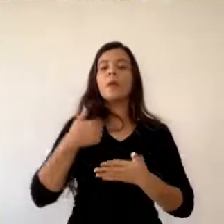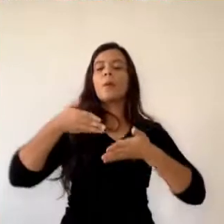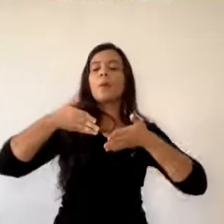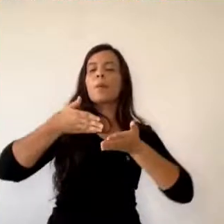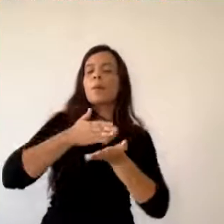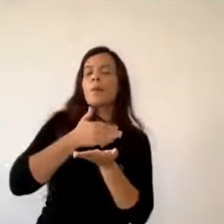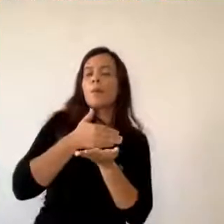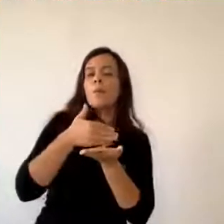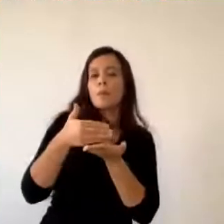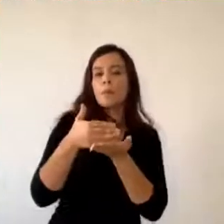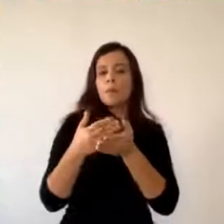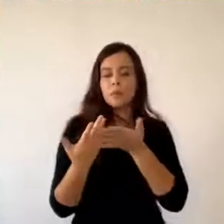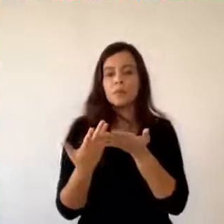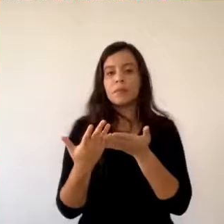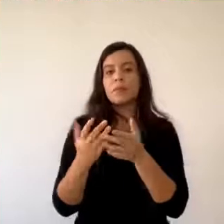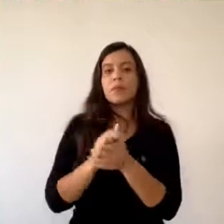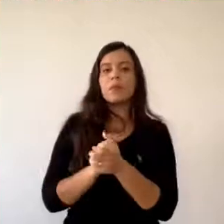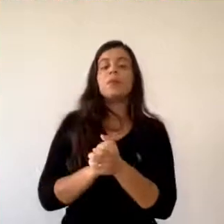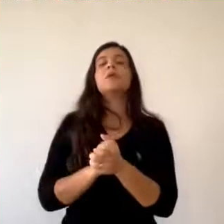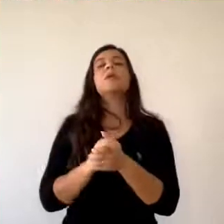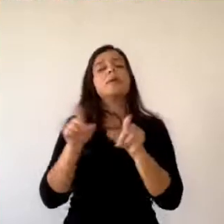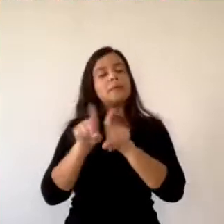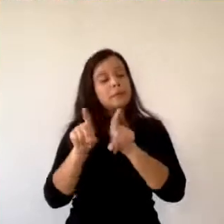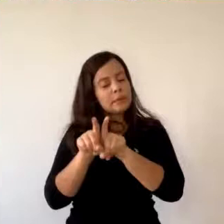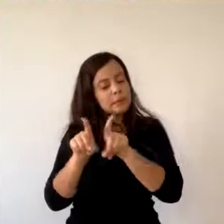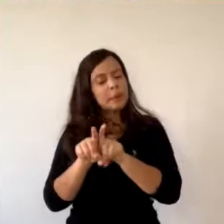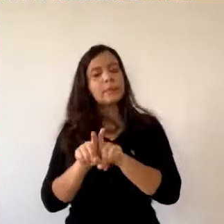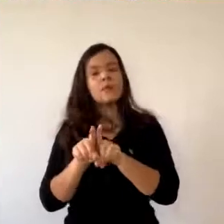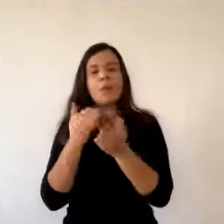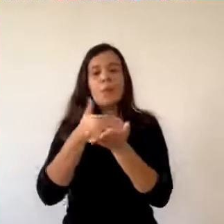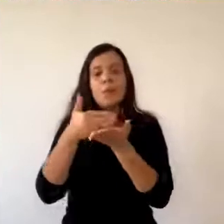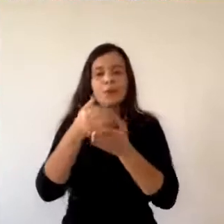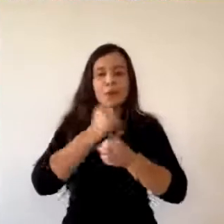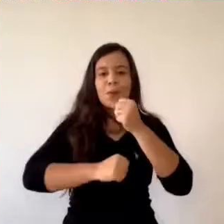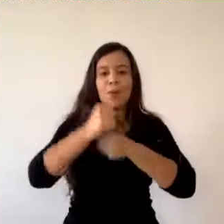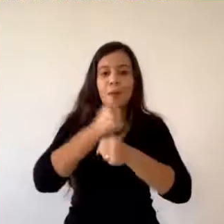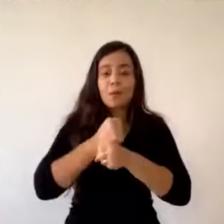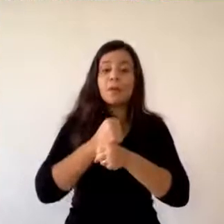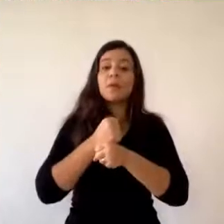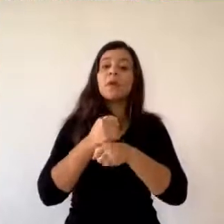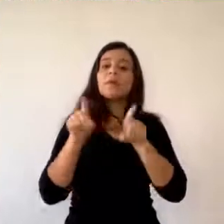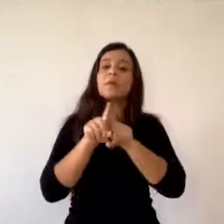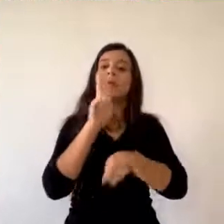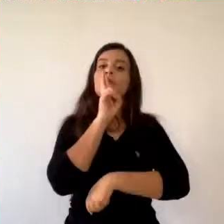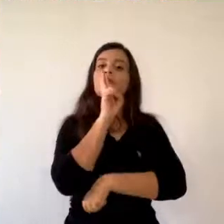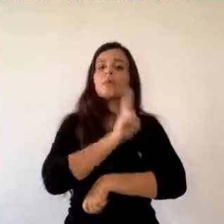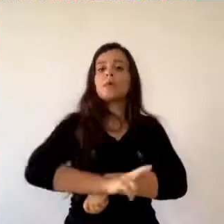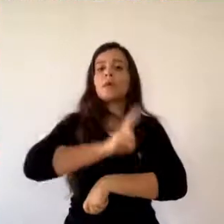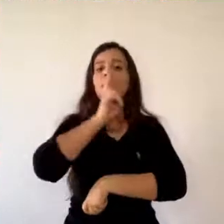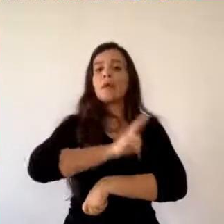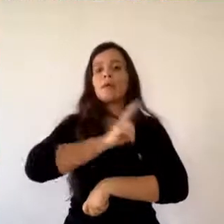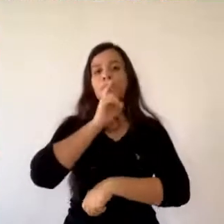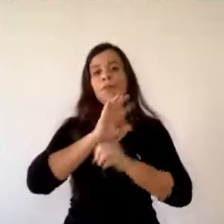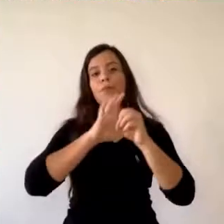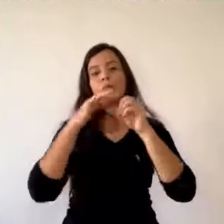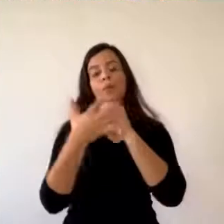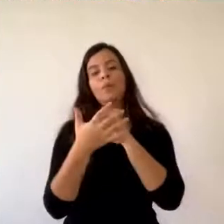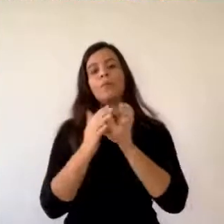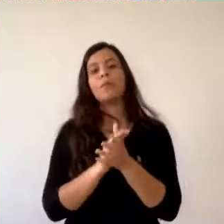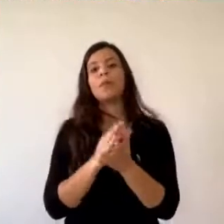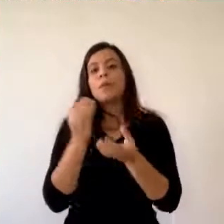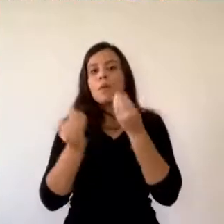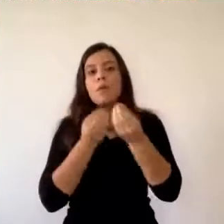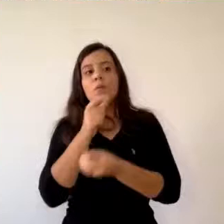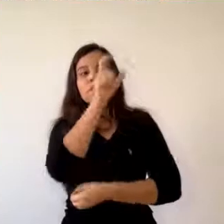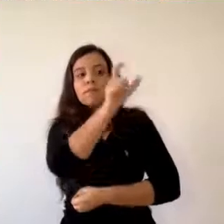group, it's also a response to these circumstances in the pandemic. How do you establish